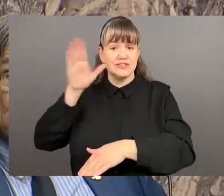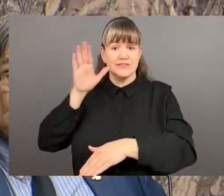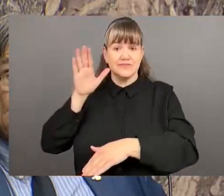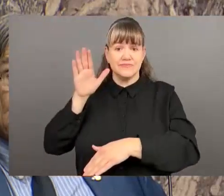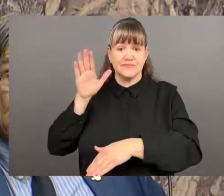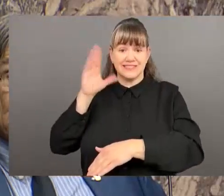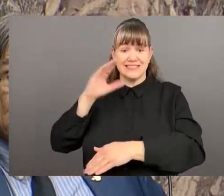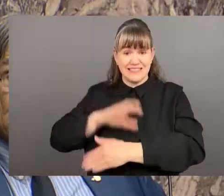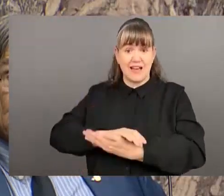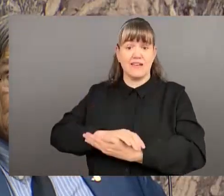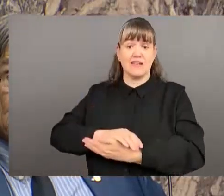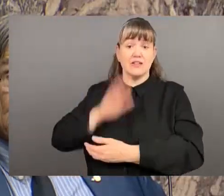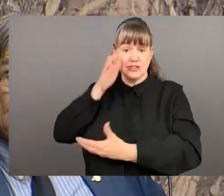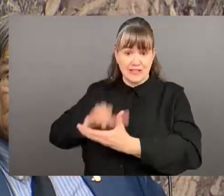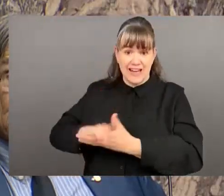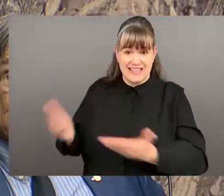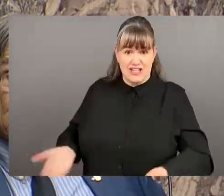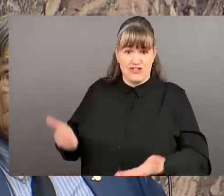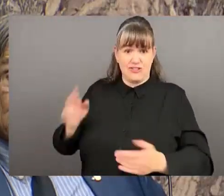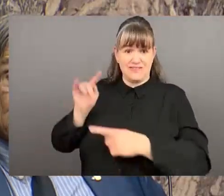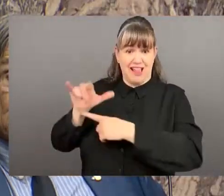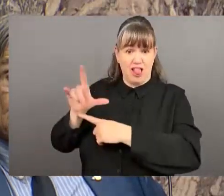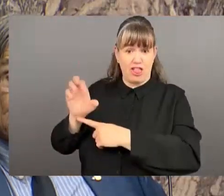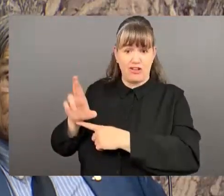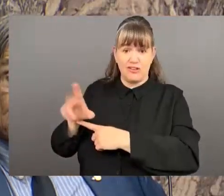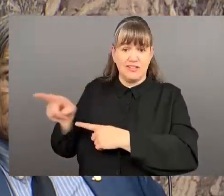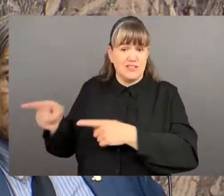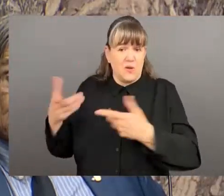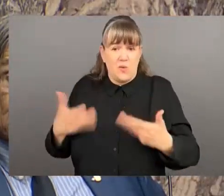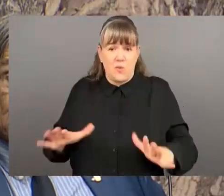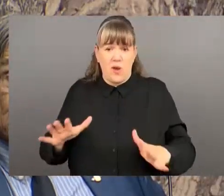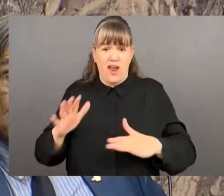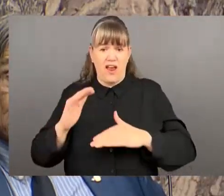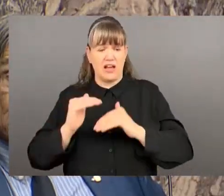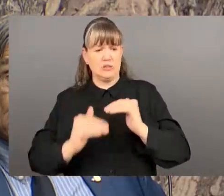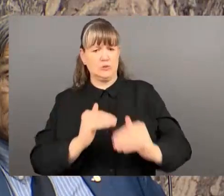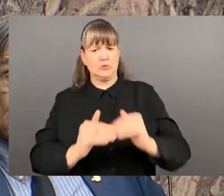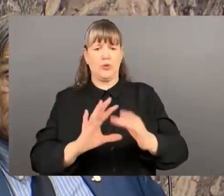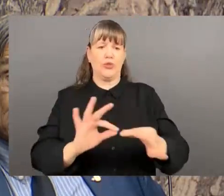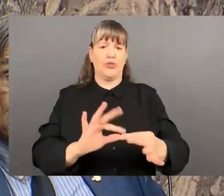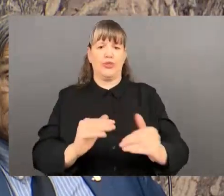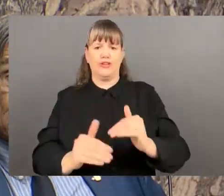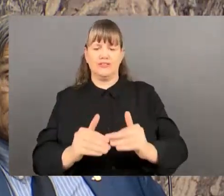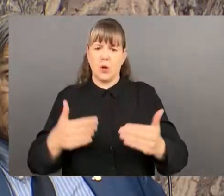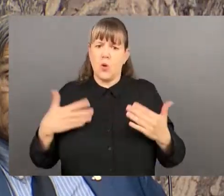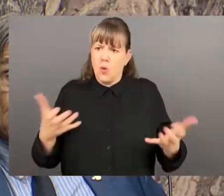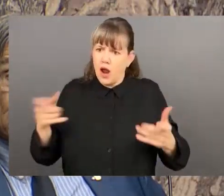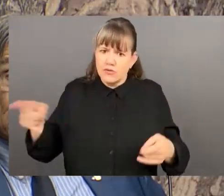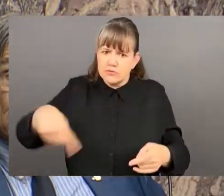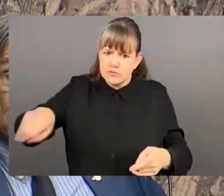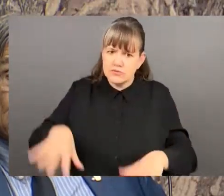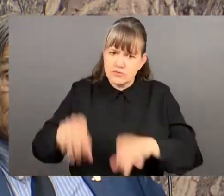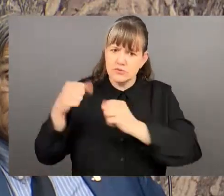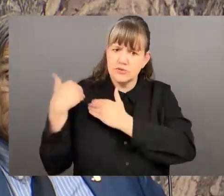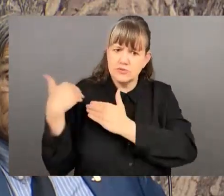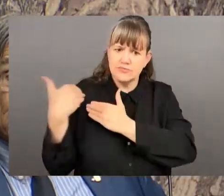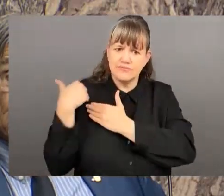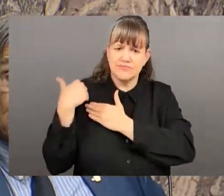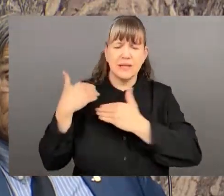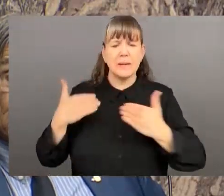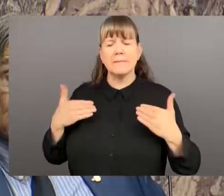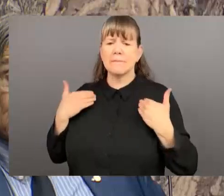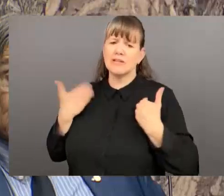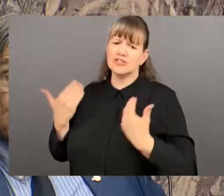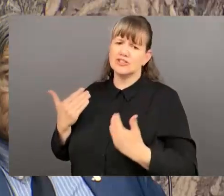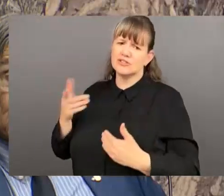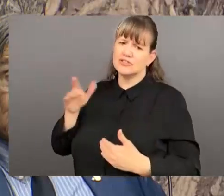wants accountability. The minister loves a victory lap, I know, but today is not the time. Her son was